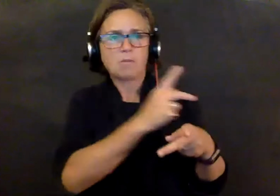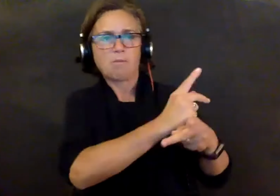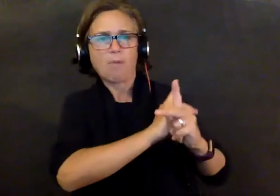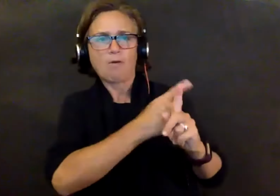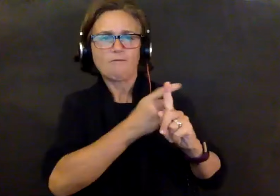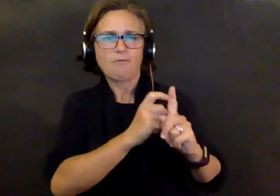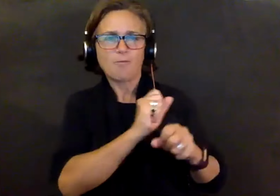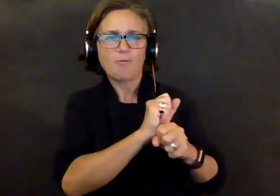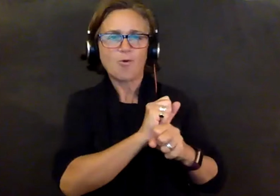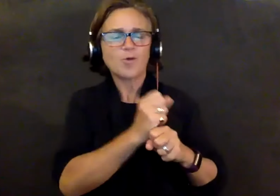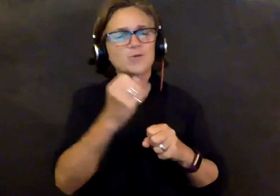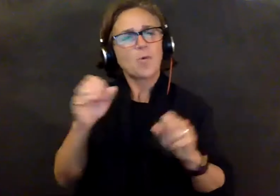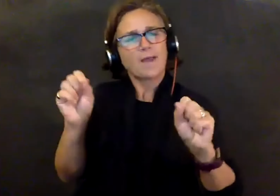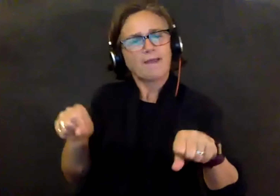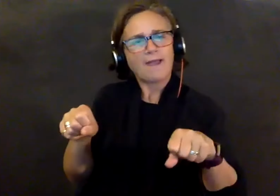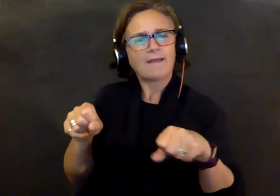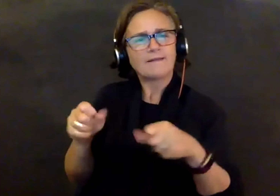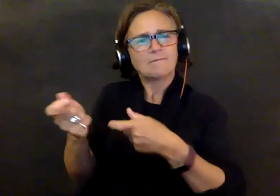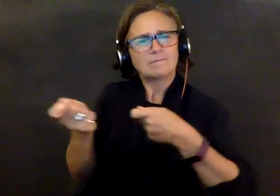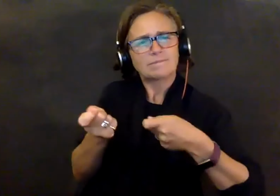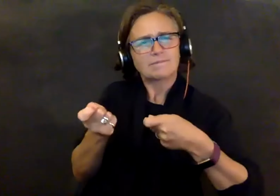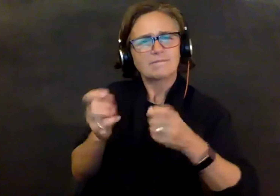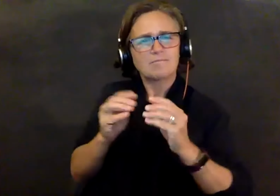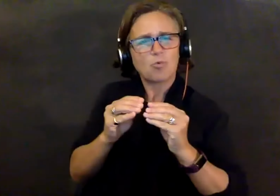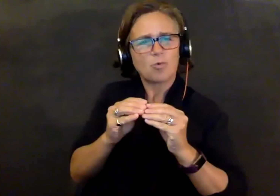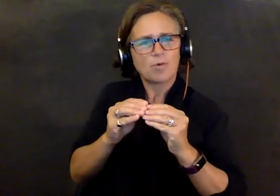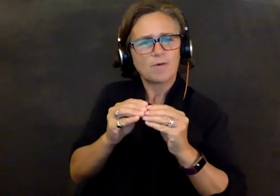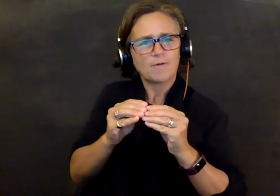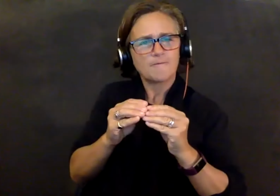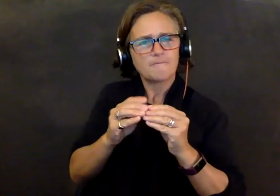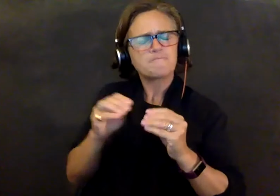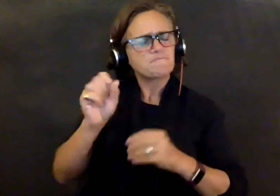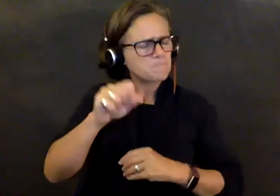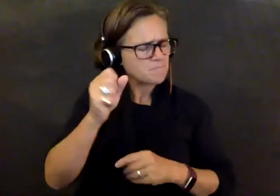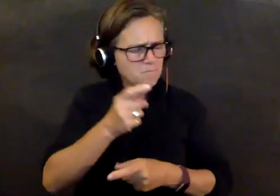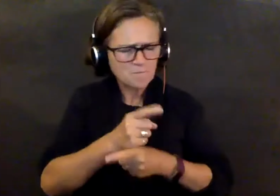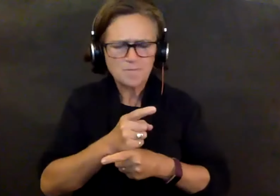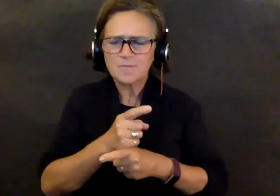tend to have social networks that reflect their interests,